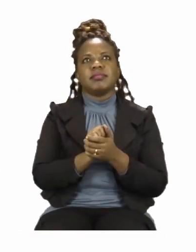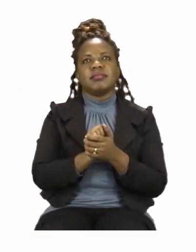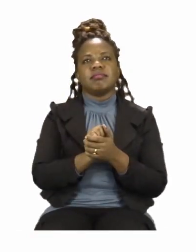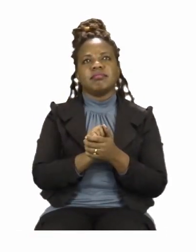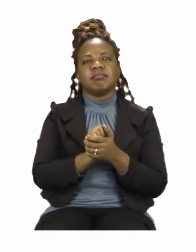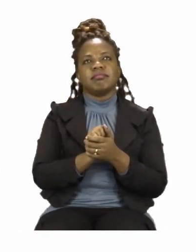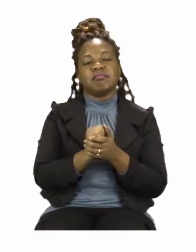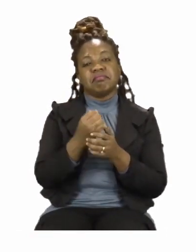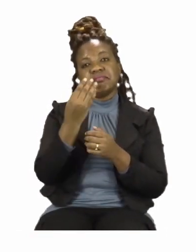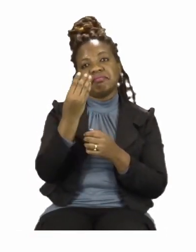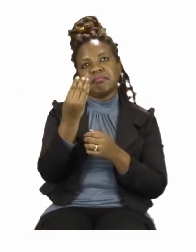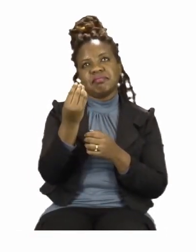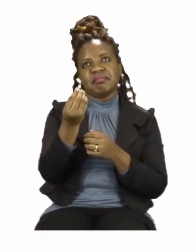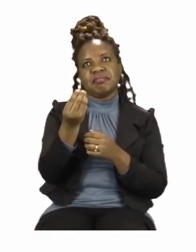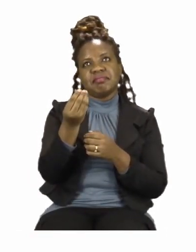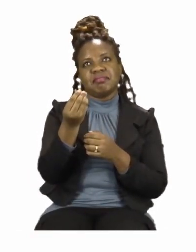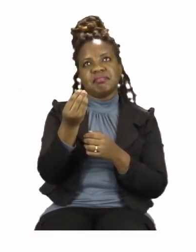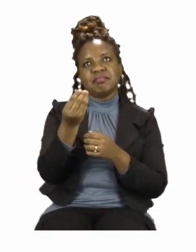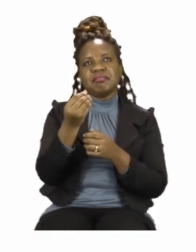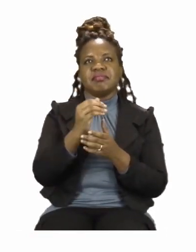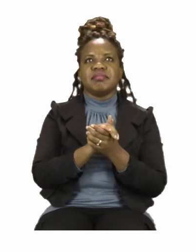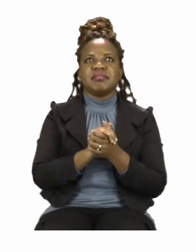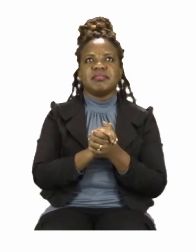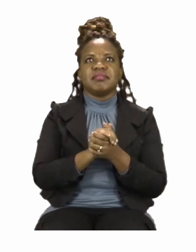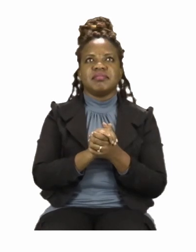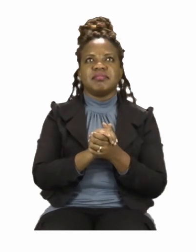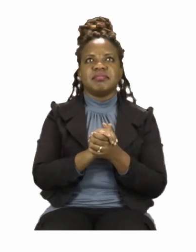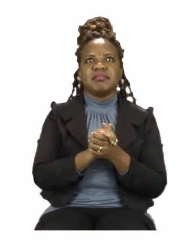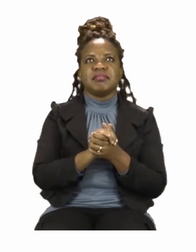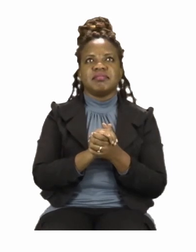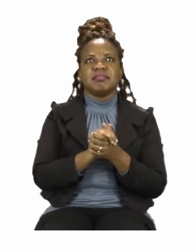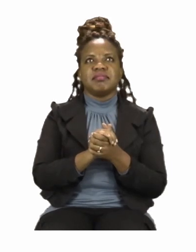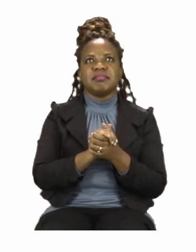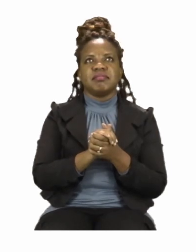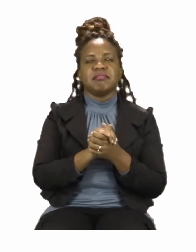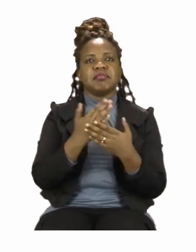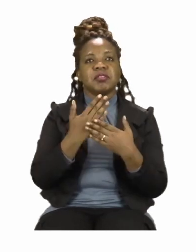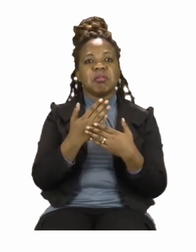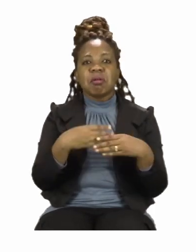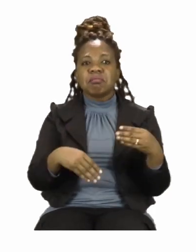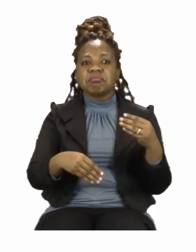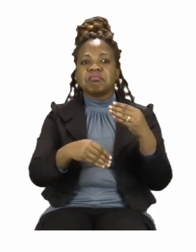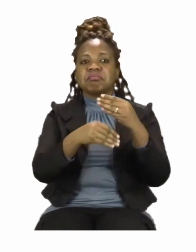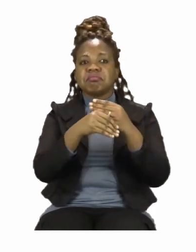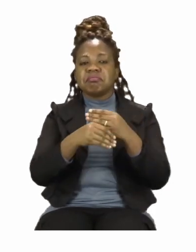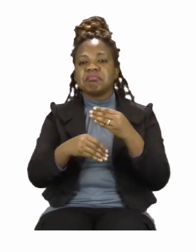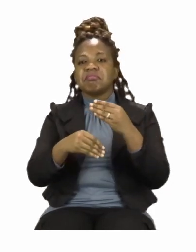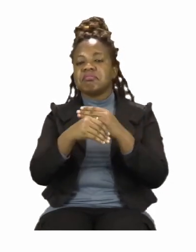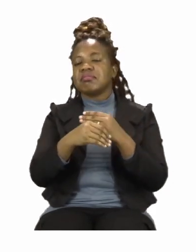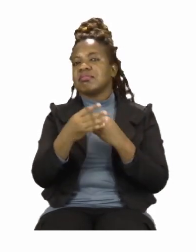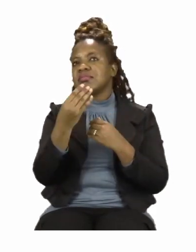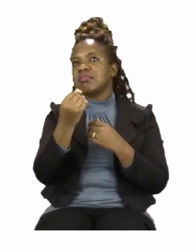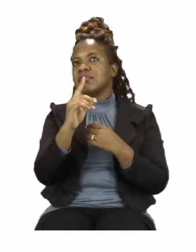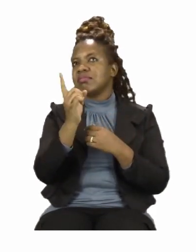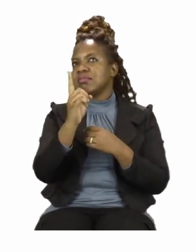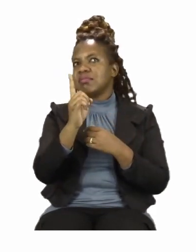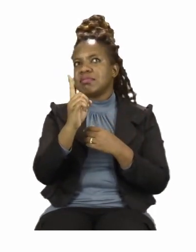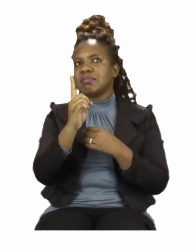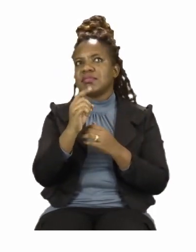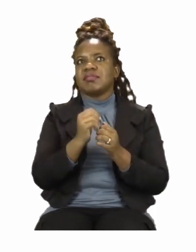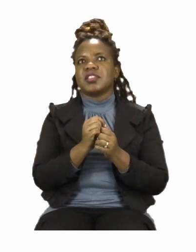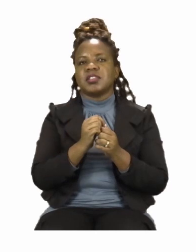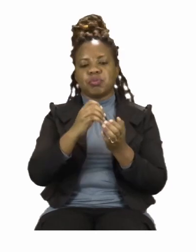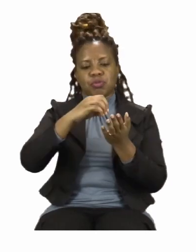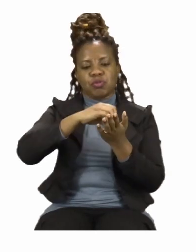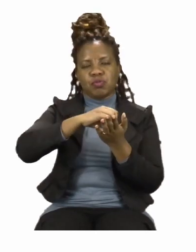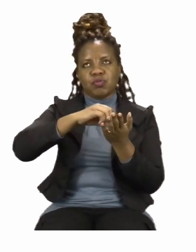doing money. And this time, instead of adding money, we are going to be subtracting to